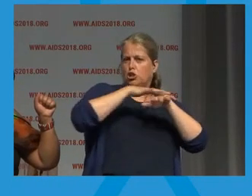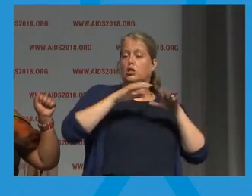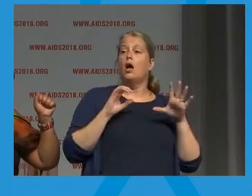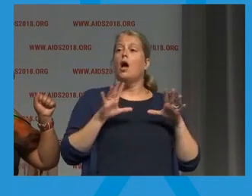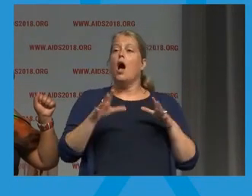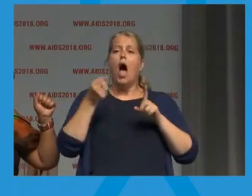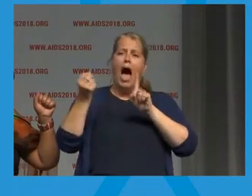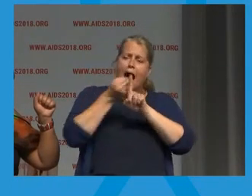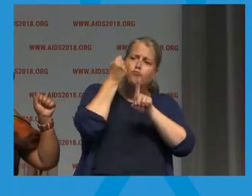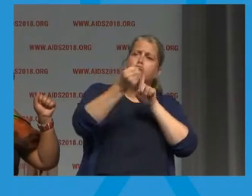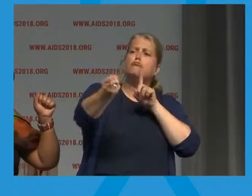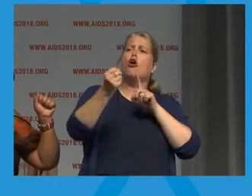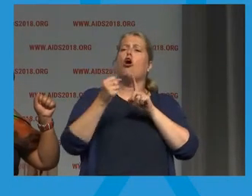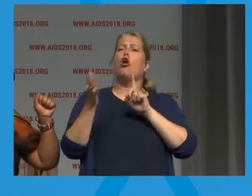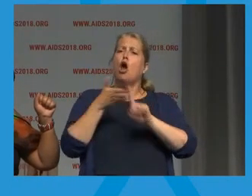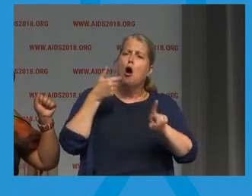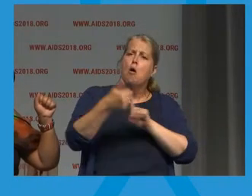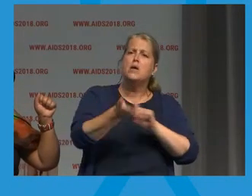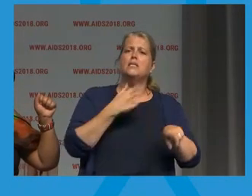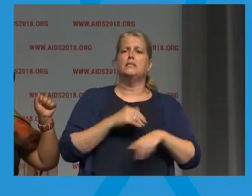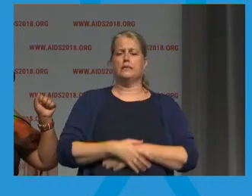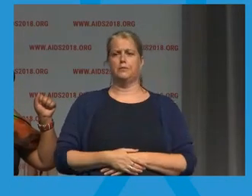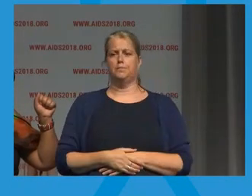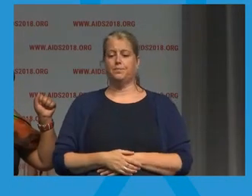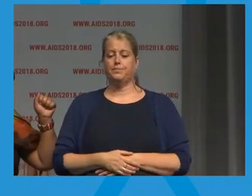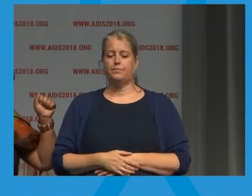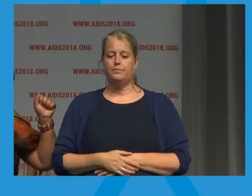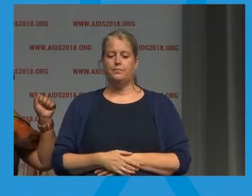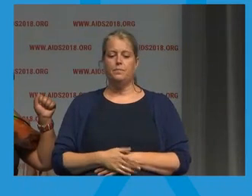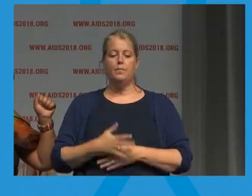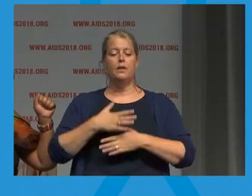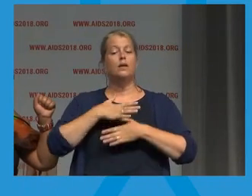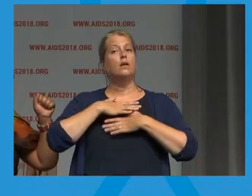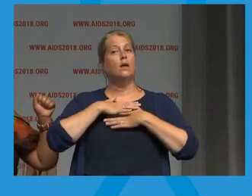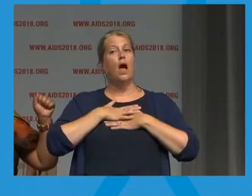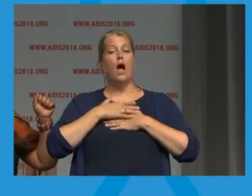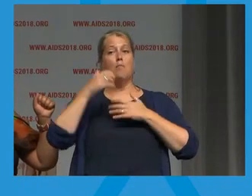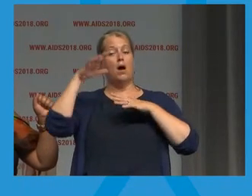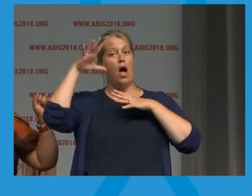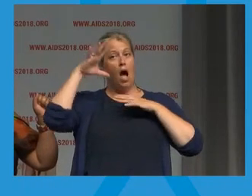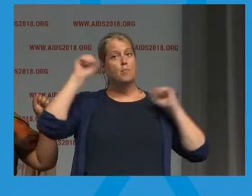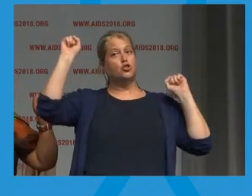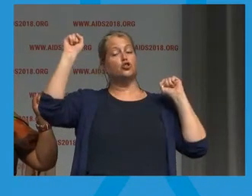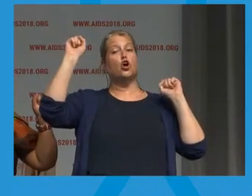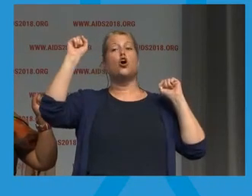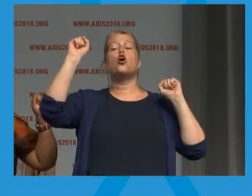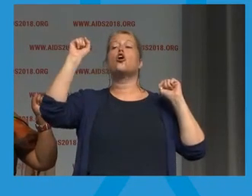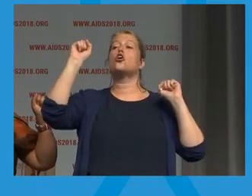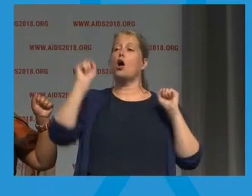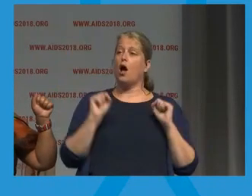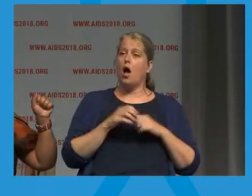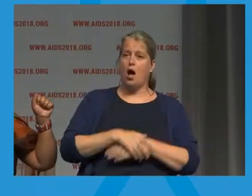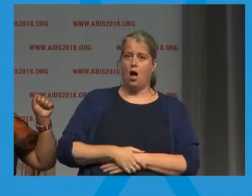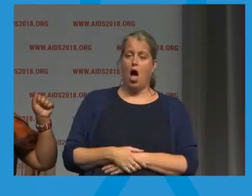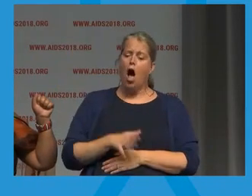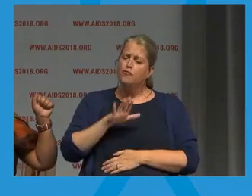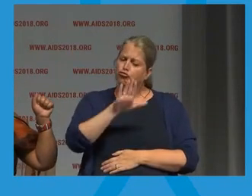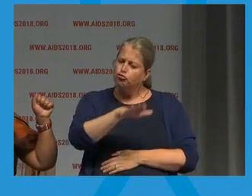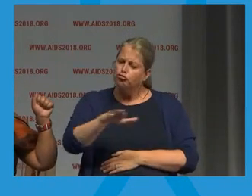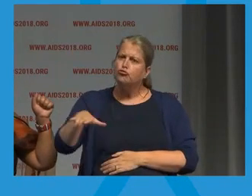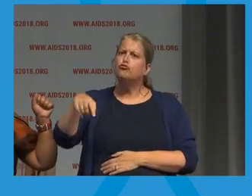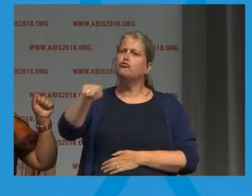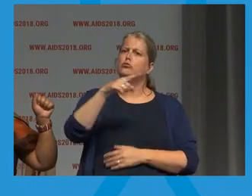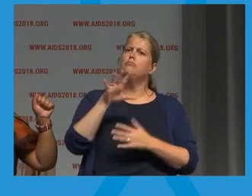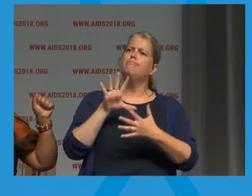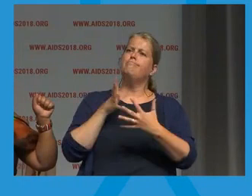advocacy lobbyist at Sweat. I am an ambassador of the Coalition of Children Affected by HIV and